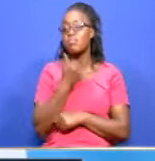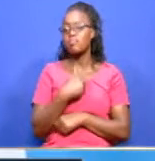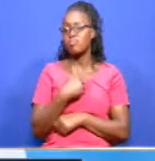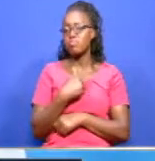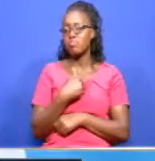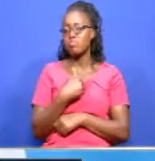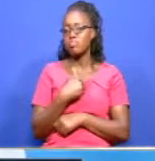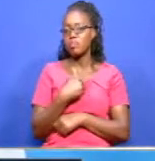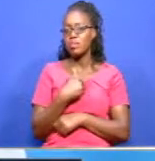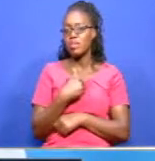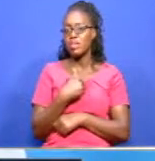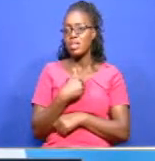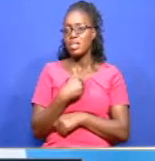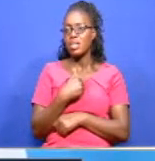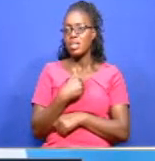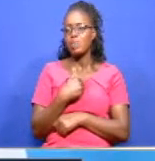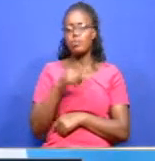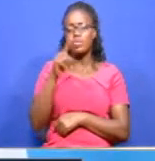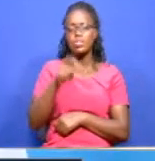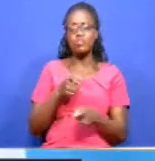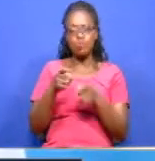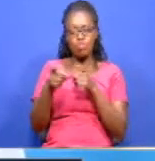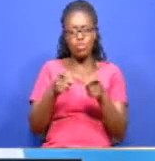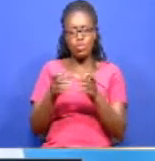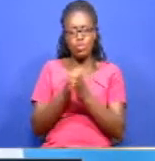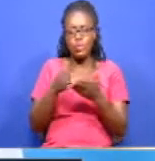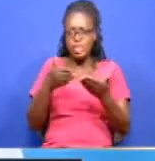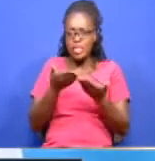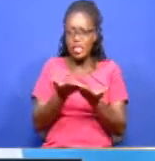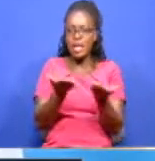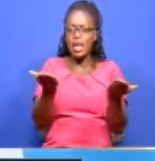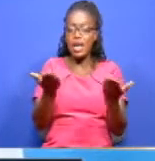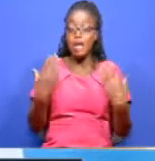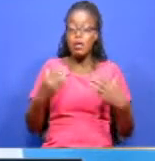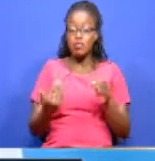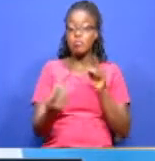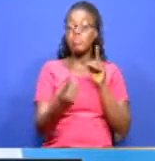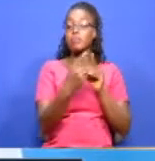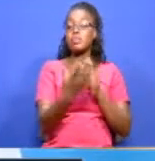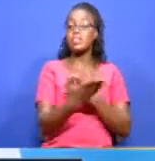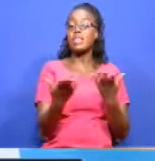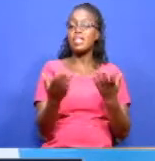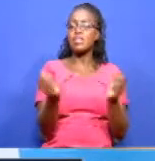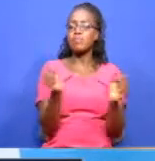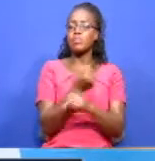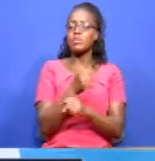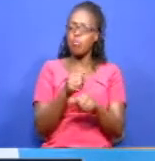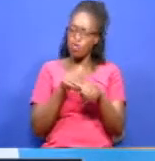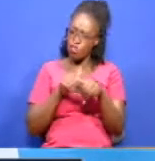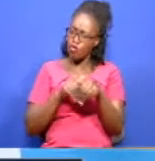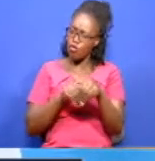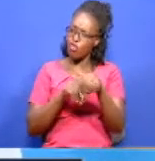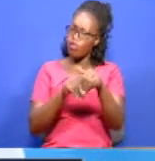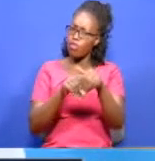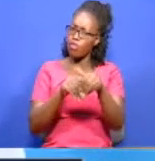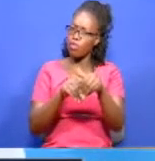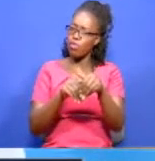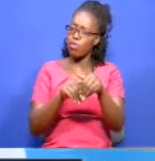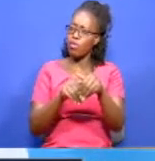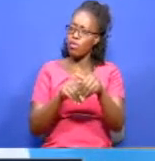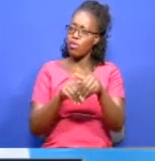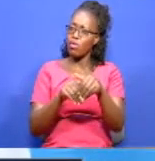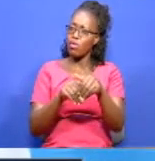and need to be contained together with their contacts. If we are unable to trace them, then we